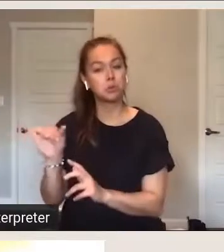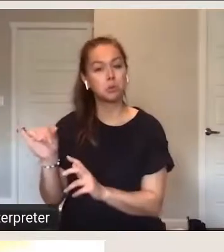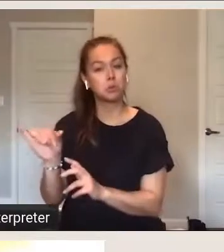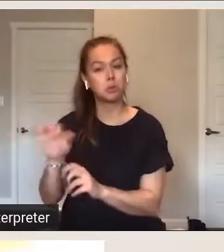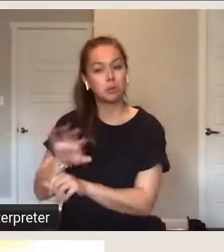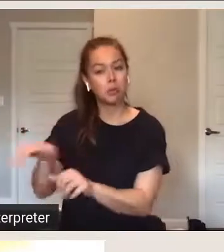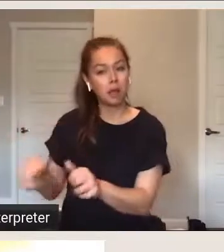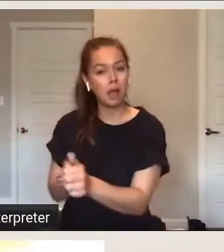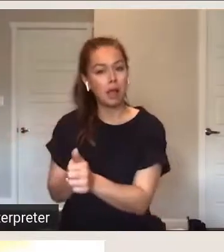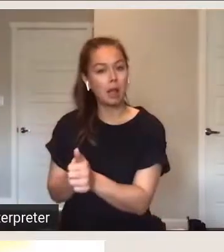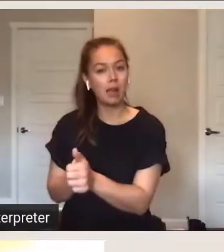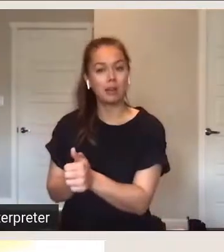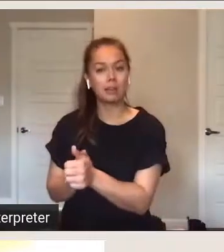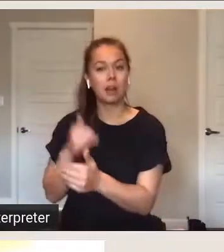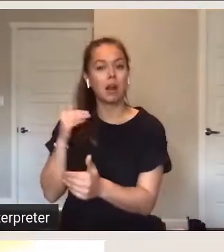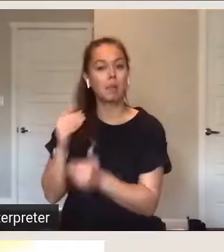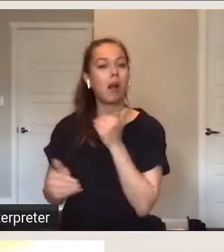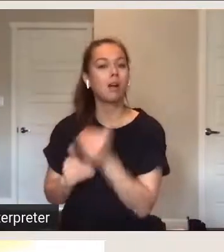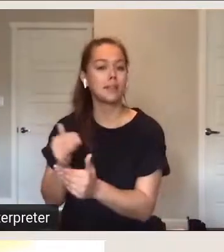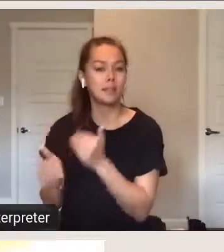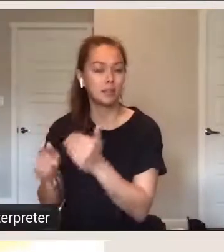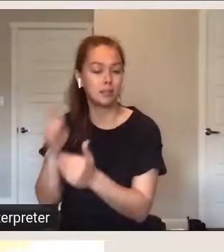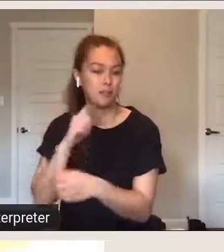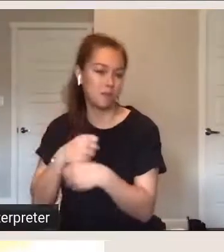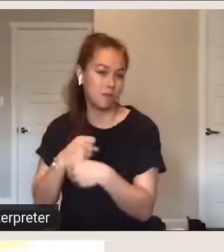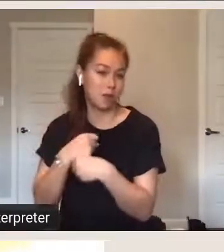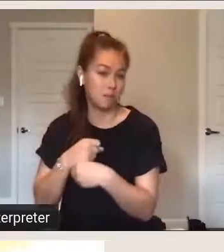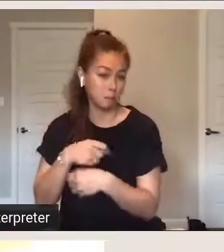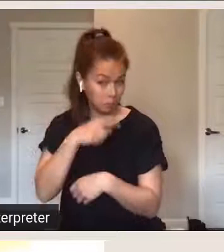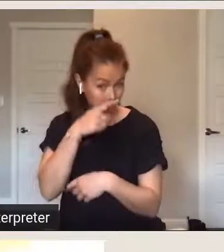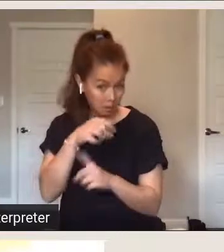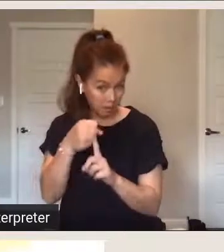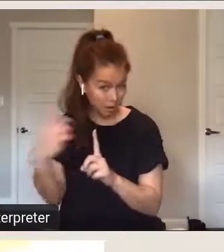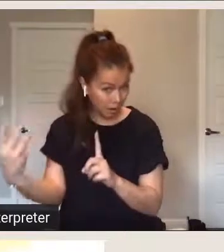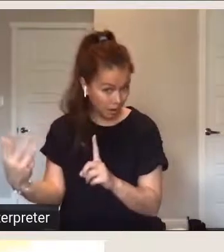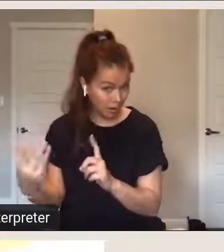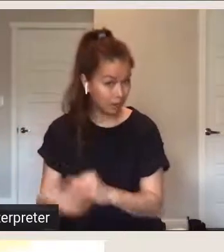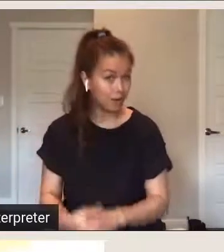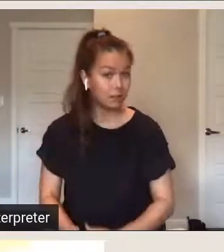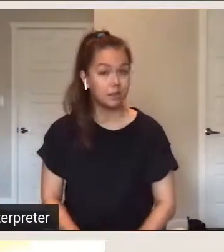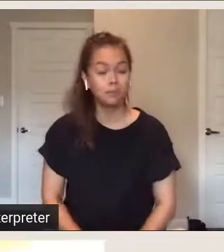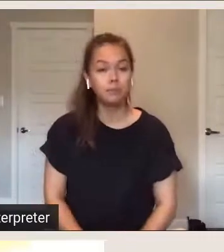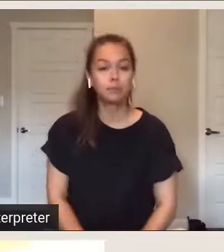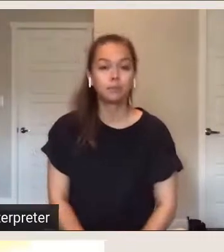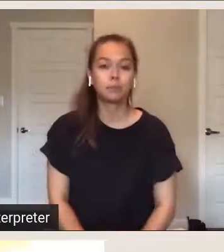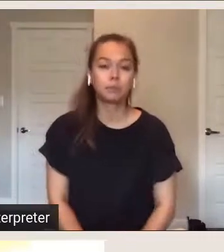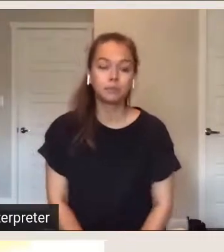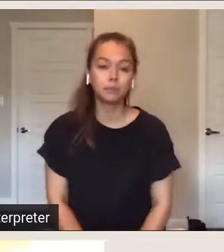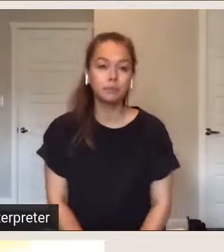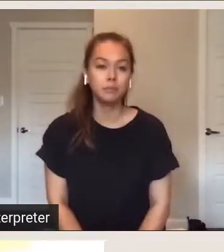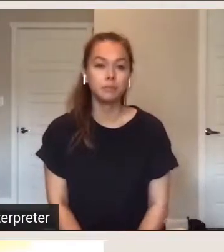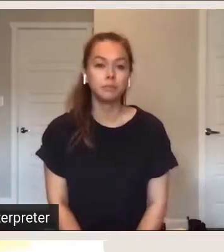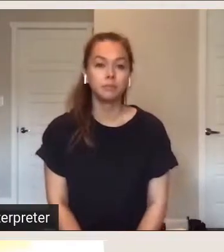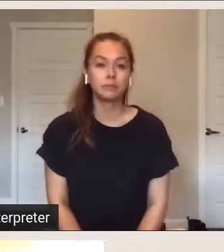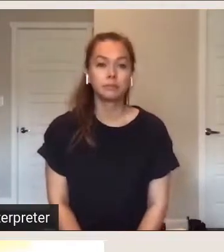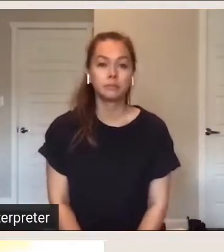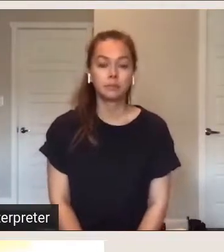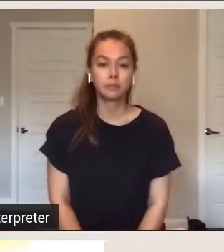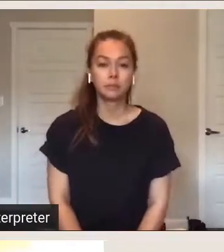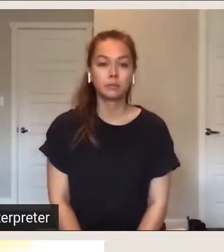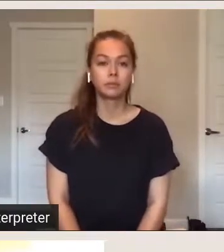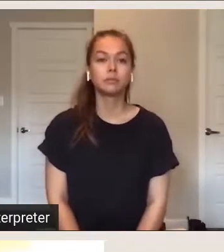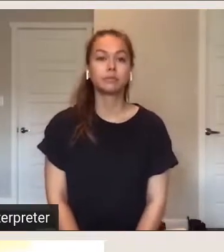So if you could share a little bit more about that, that'd be great. Yeah. Yeah. Thank you for asking that question. It's a really good question, because it